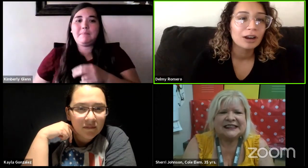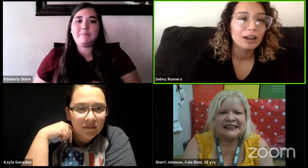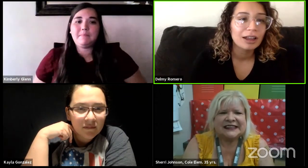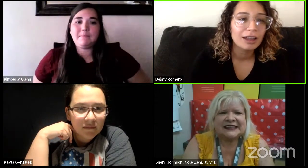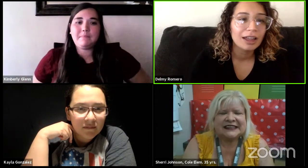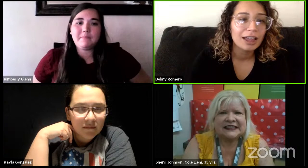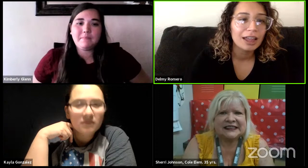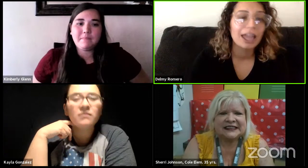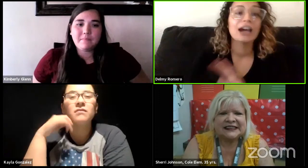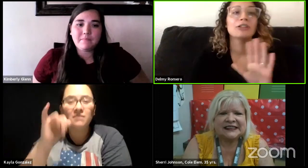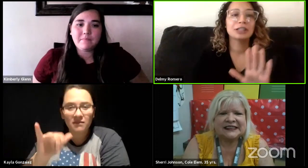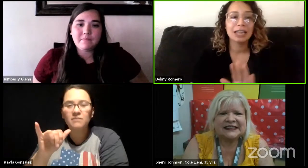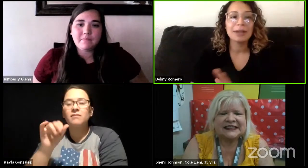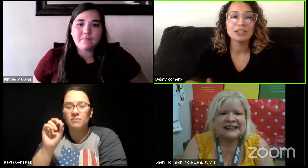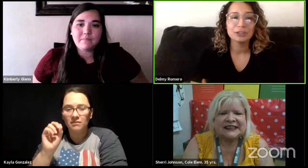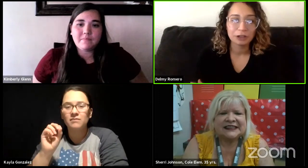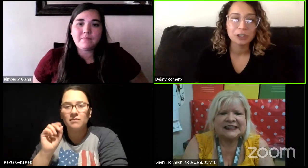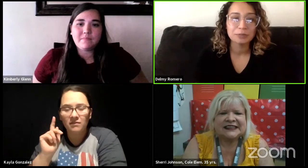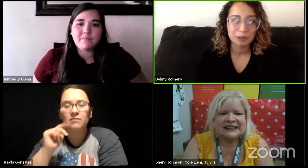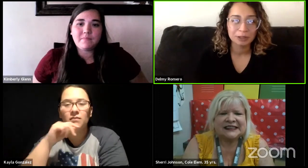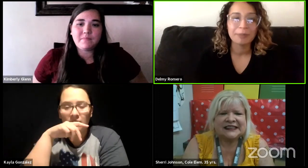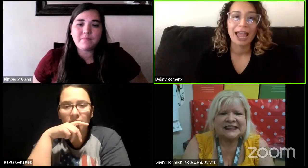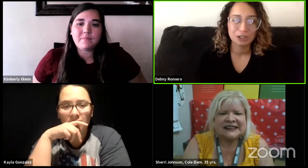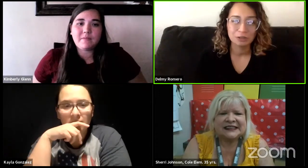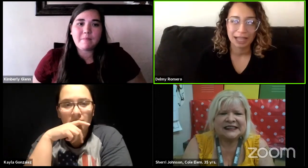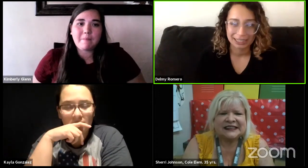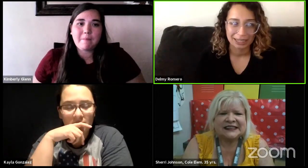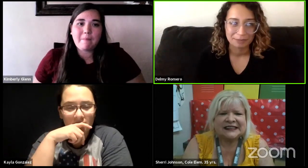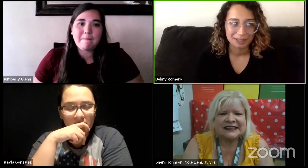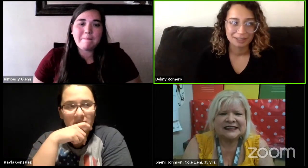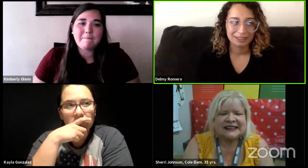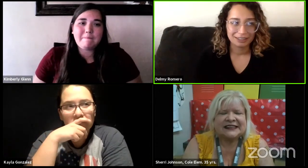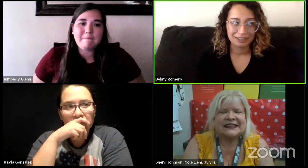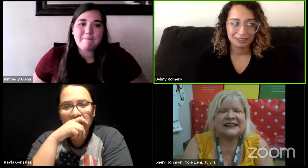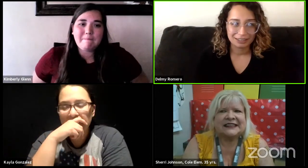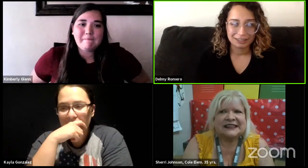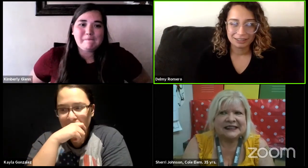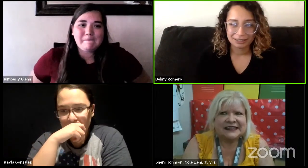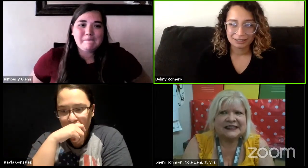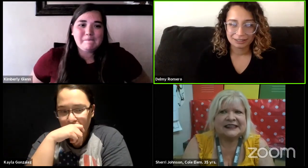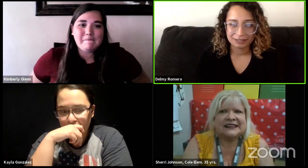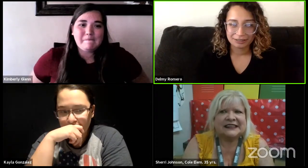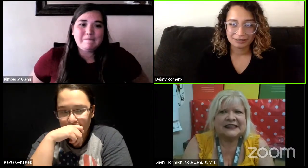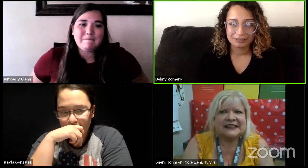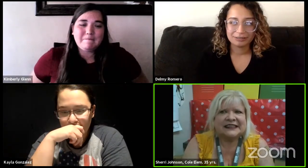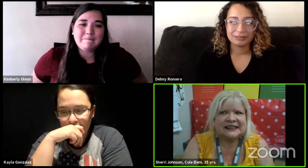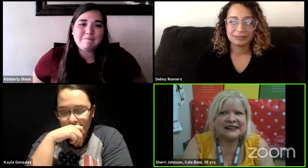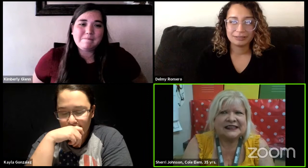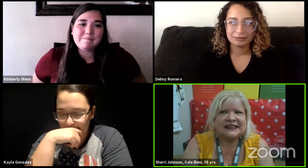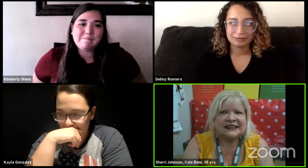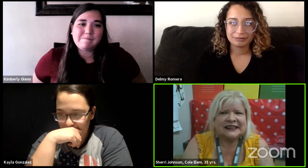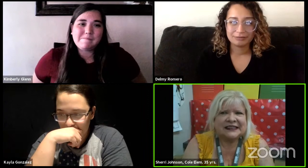name, the name has a first, middle name, and 2 last names.